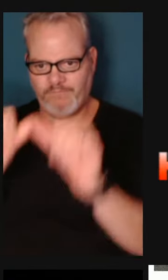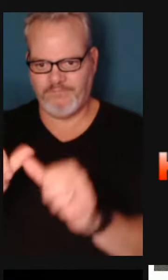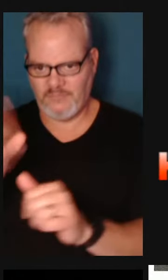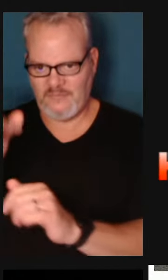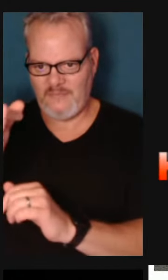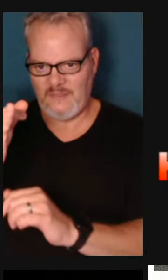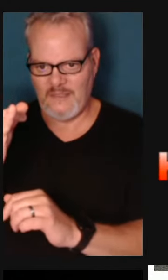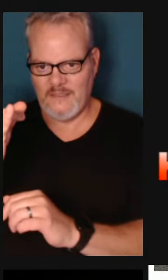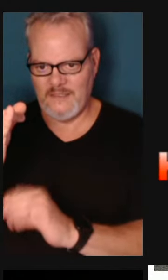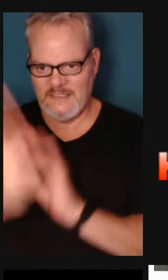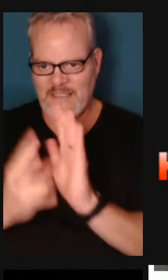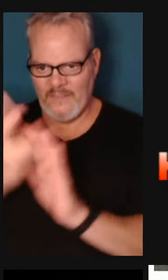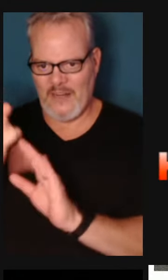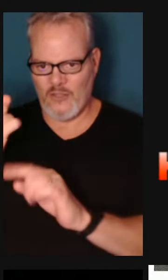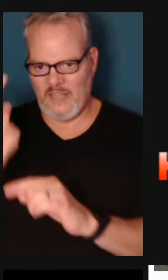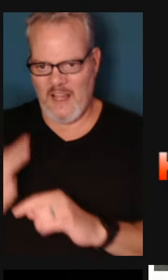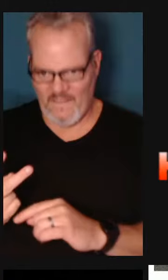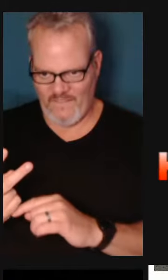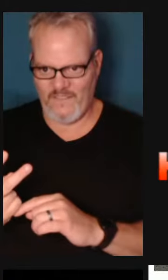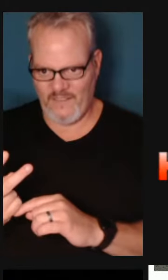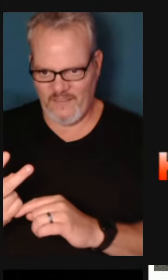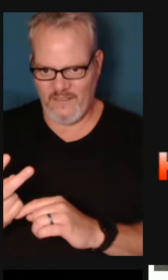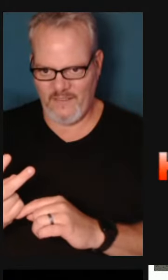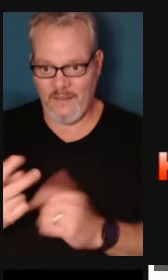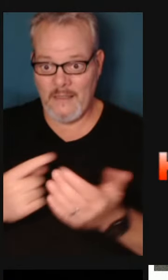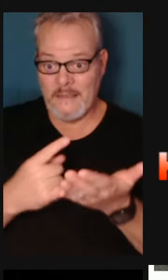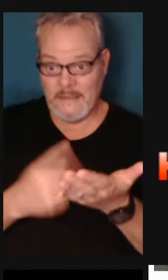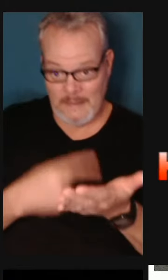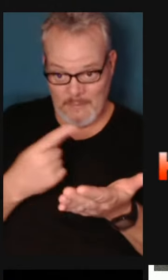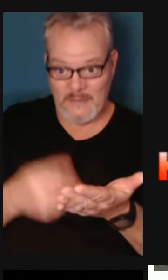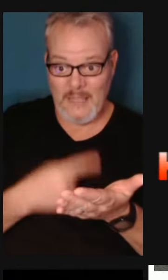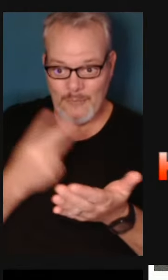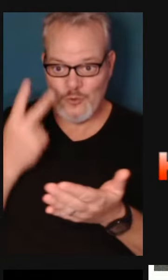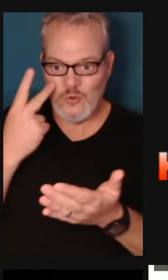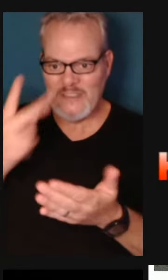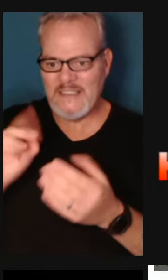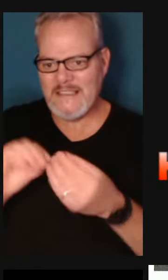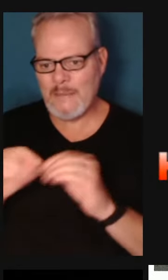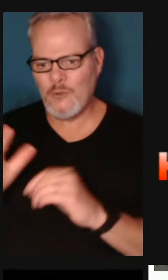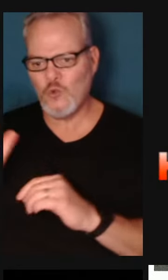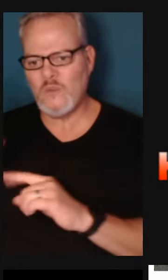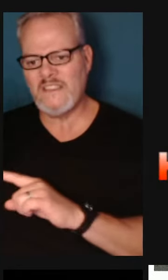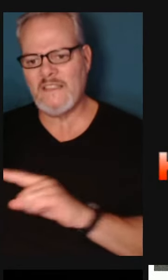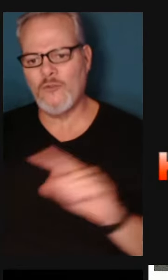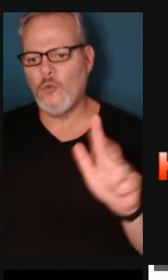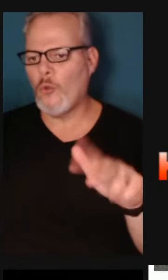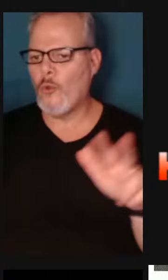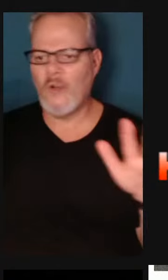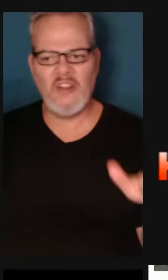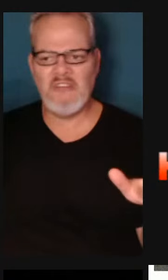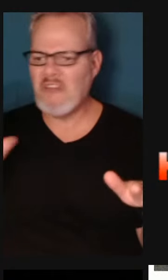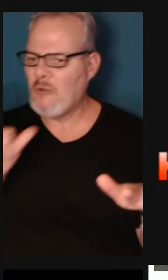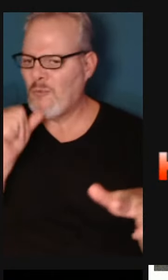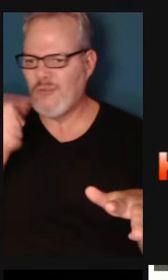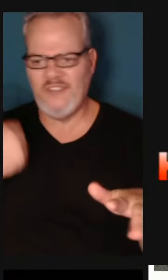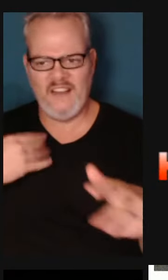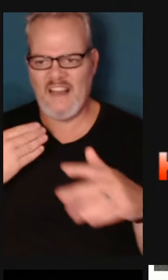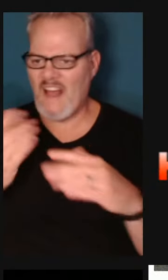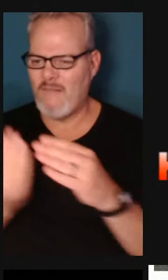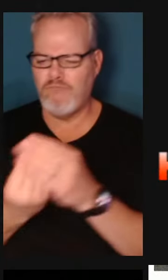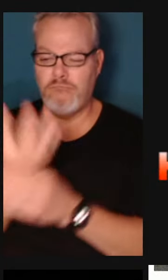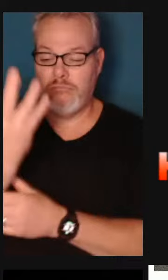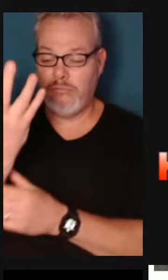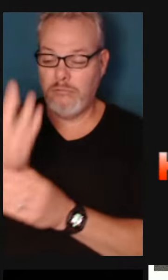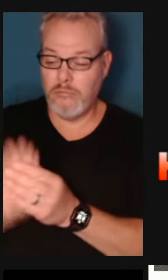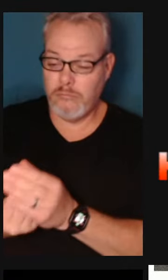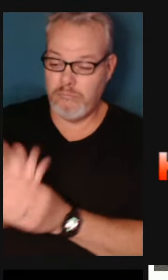hours. And so you can see there are some times where 27 to 33 that we didn't get quite as many high fountains, so we only have a